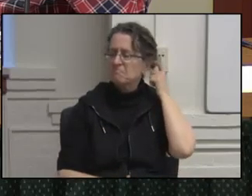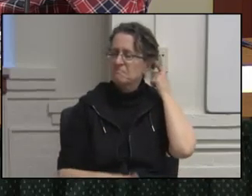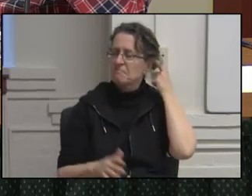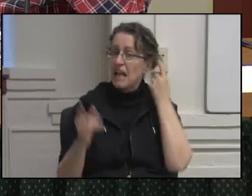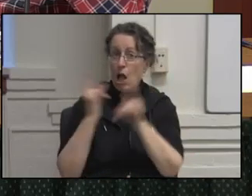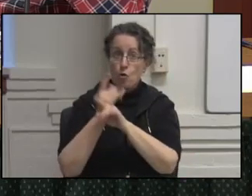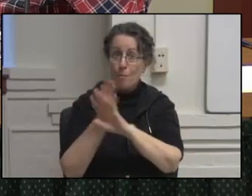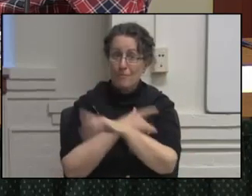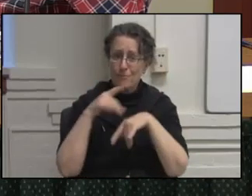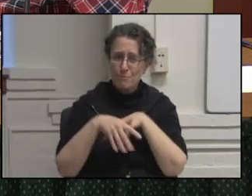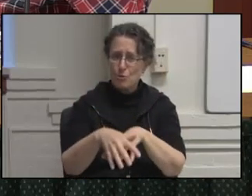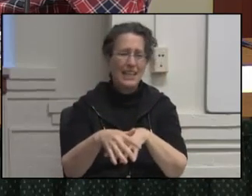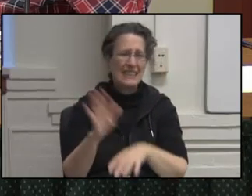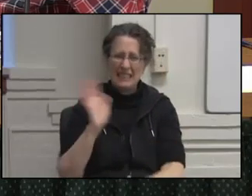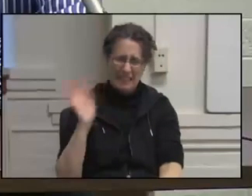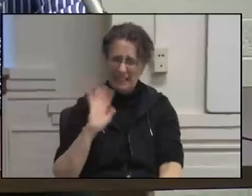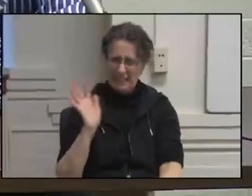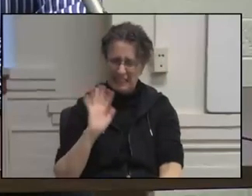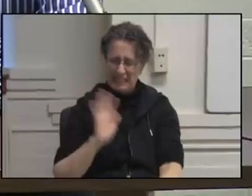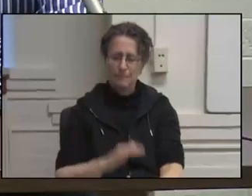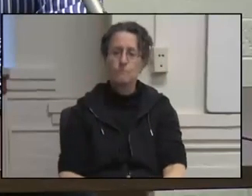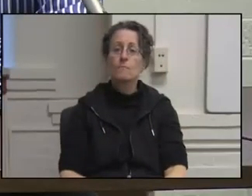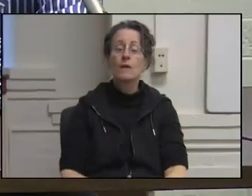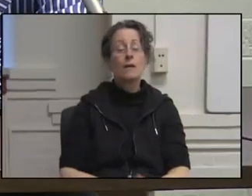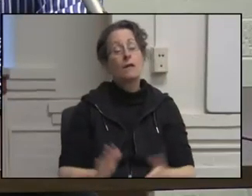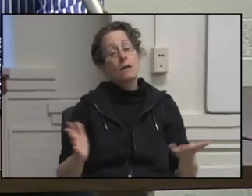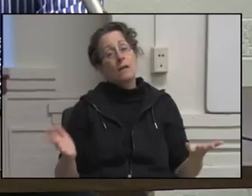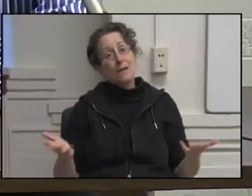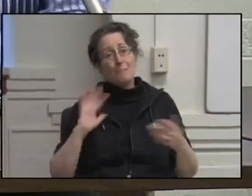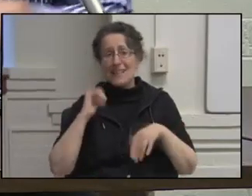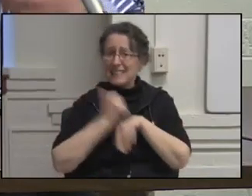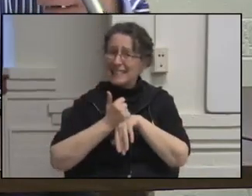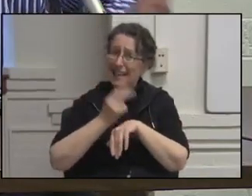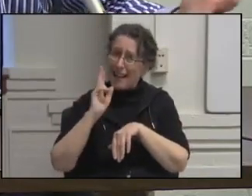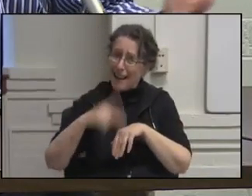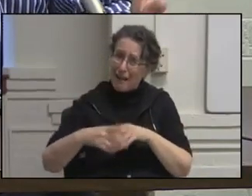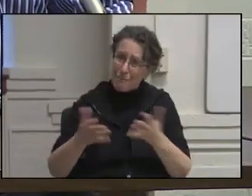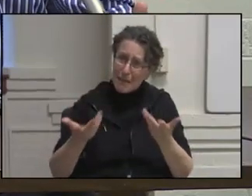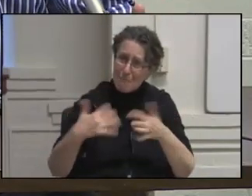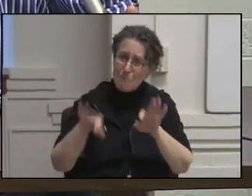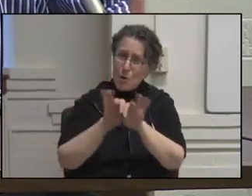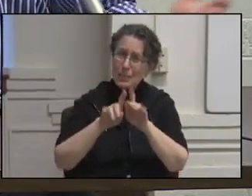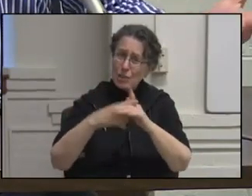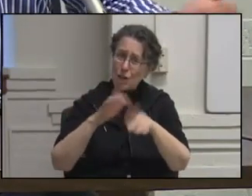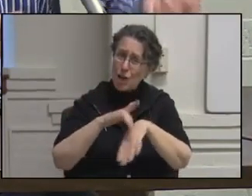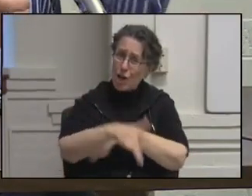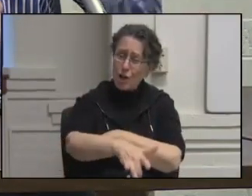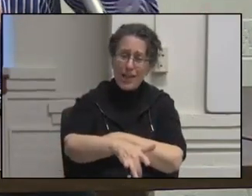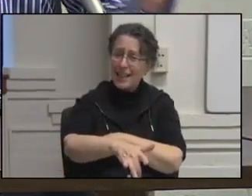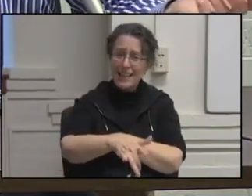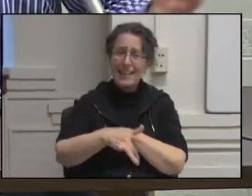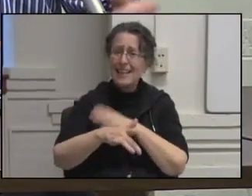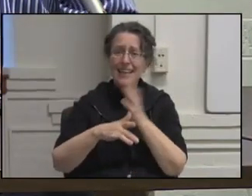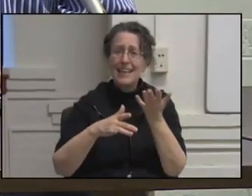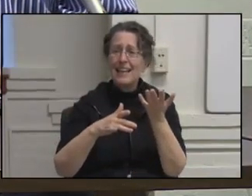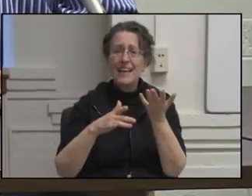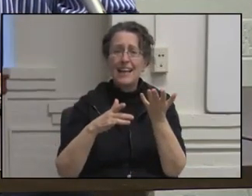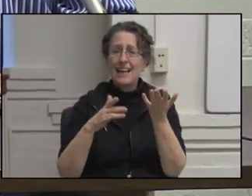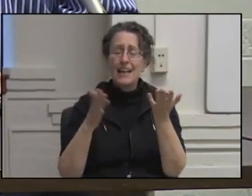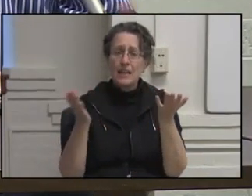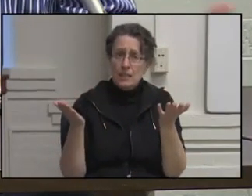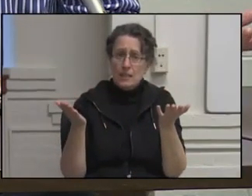served. And our only thought on it, a lot of it is set up, is making sure that we're set up and prepared. And so, you know, if beer is being poured at any time,